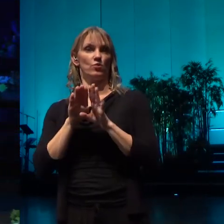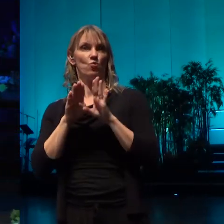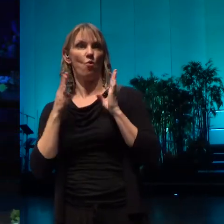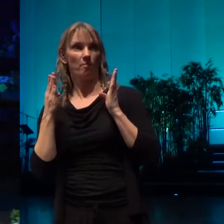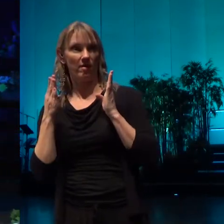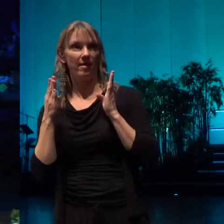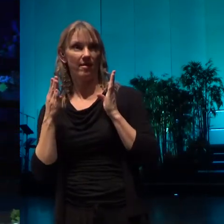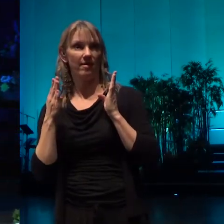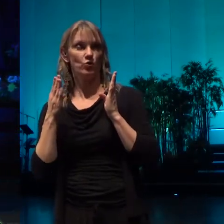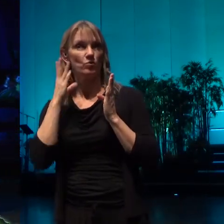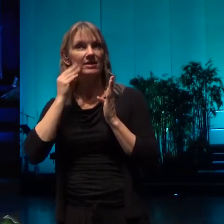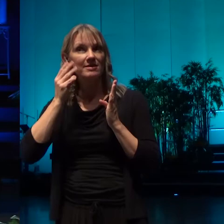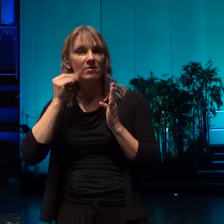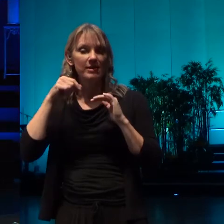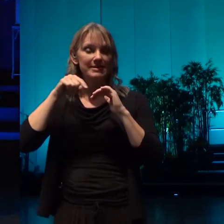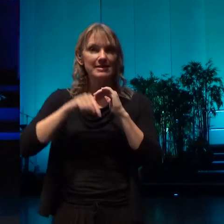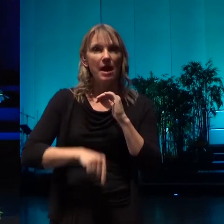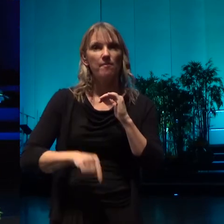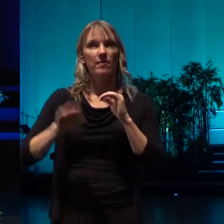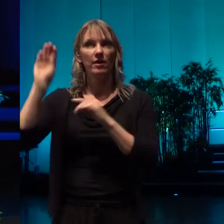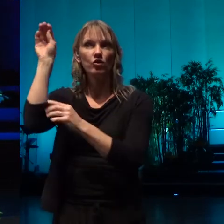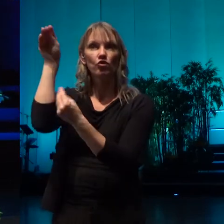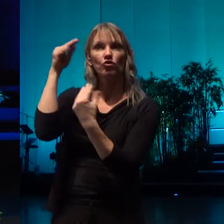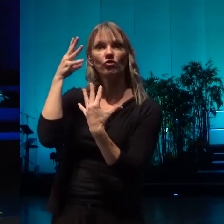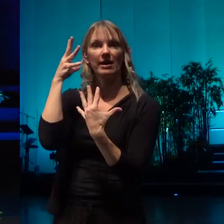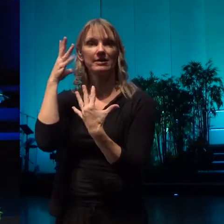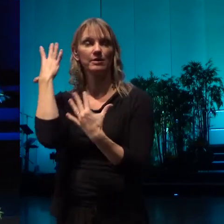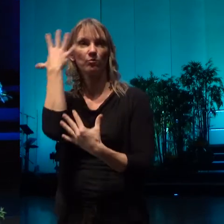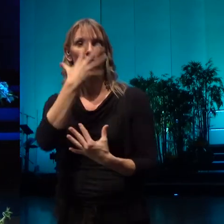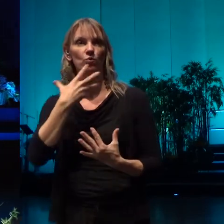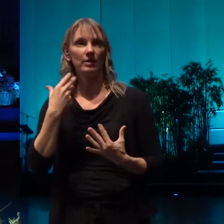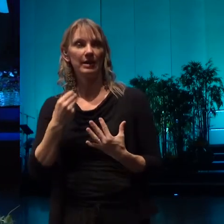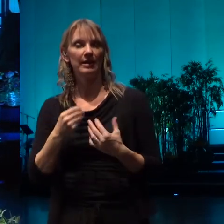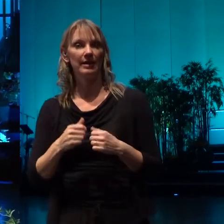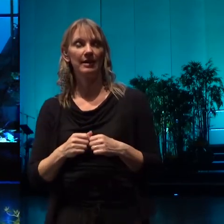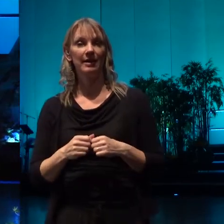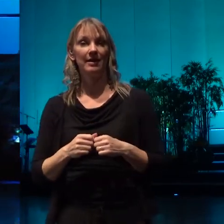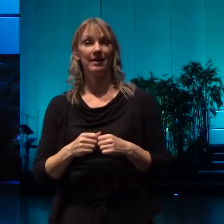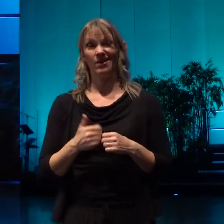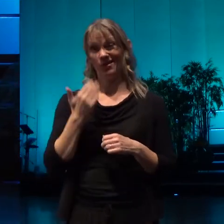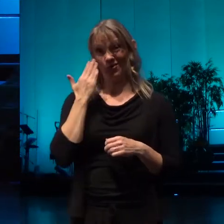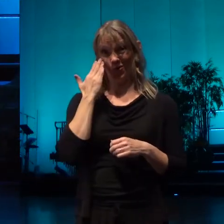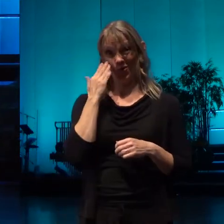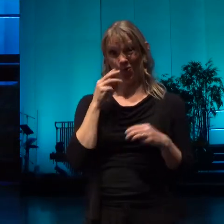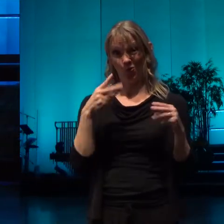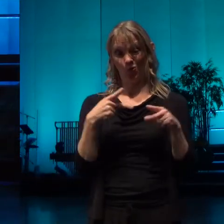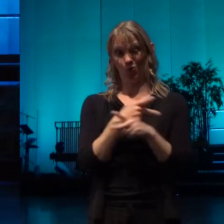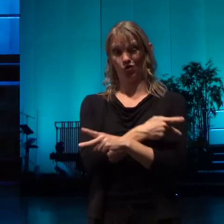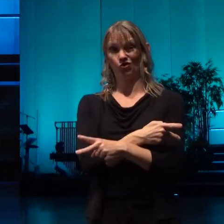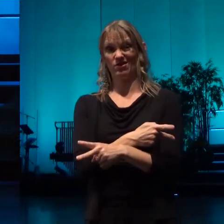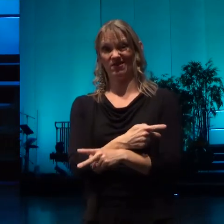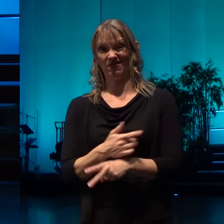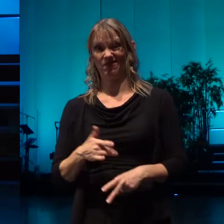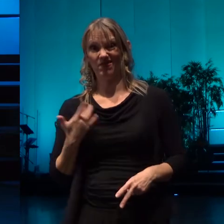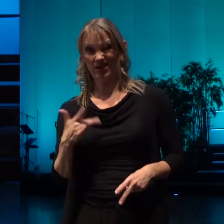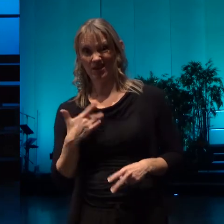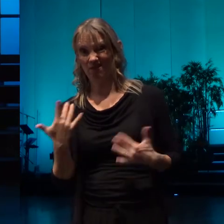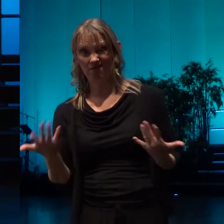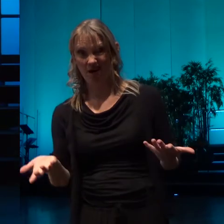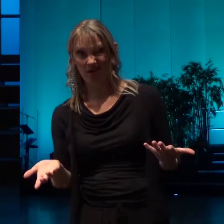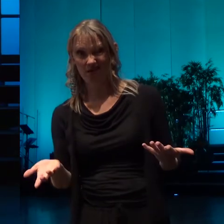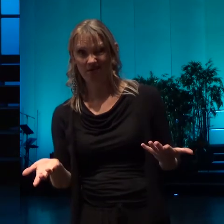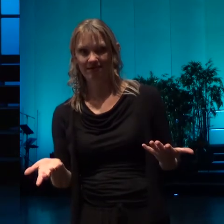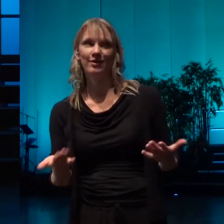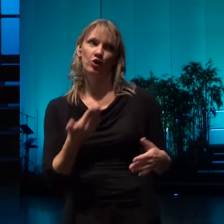depth, its grace, and its beauty. You know what the worst feeling is? This isn't a